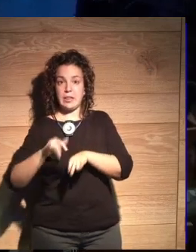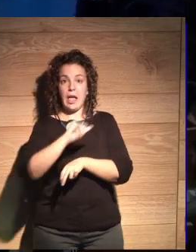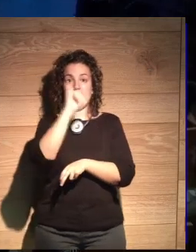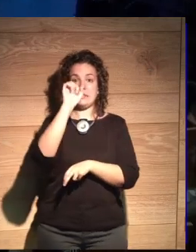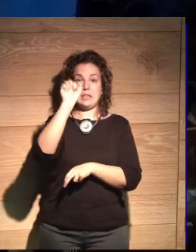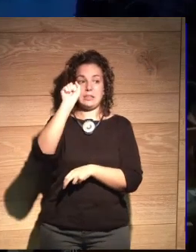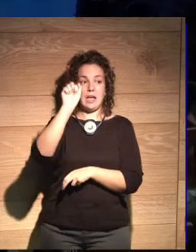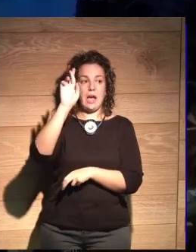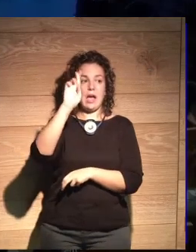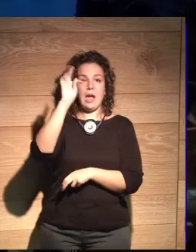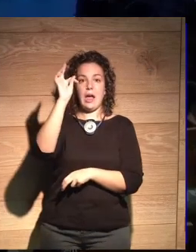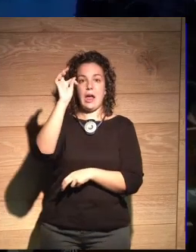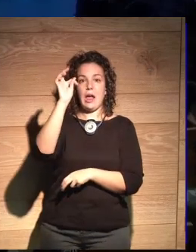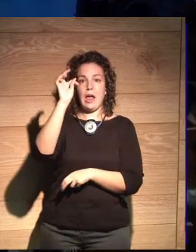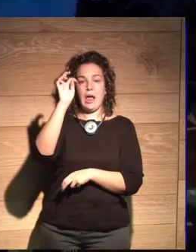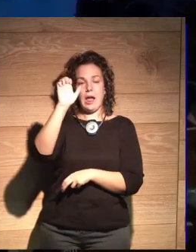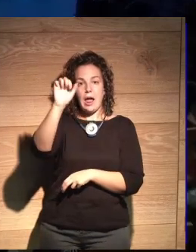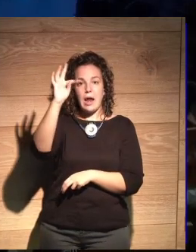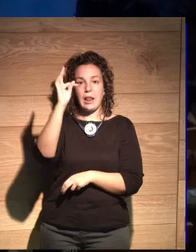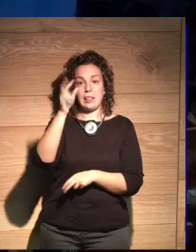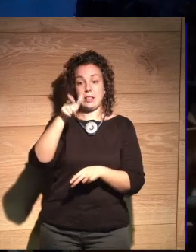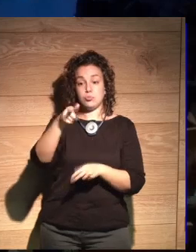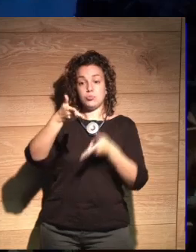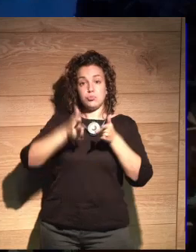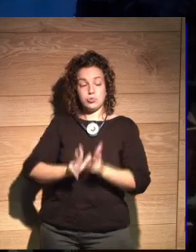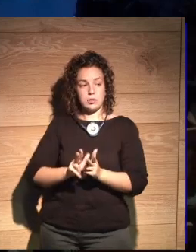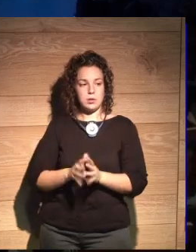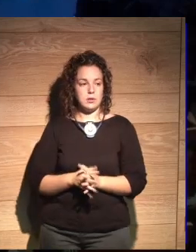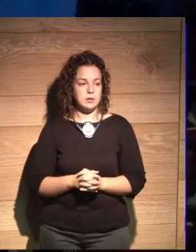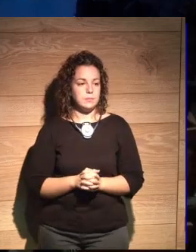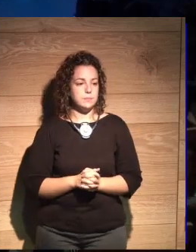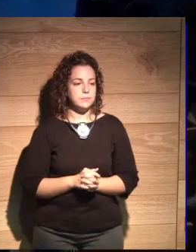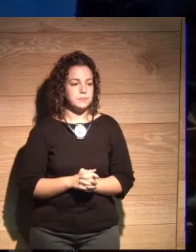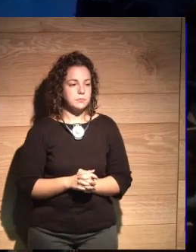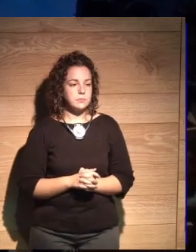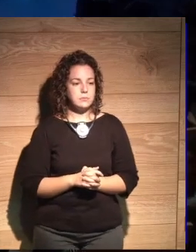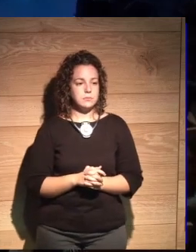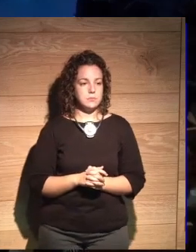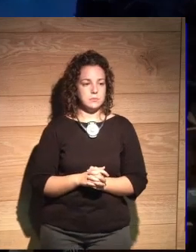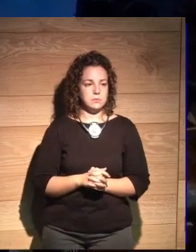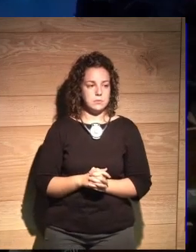and I will be here. So Jared, please, if you can come to the stage.